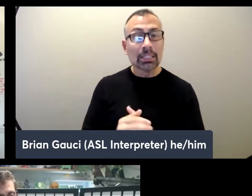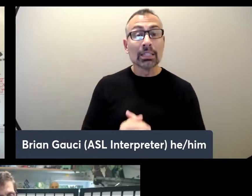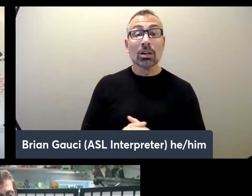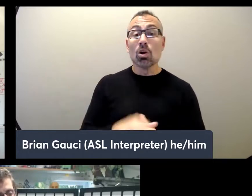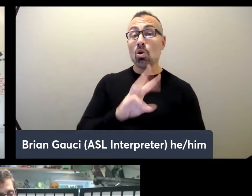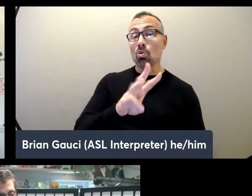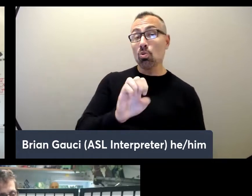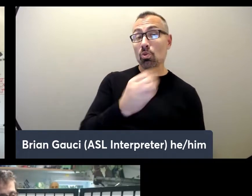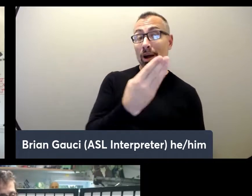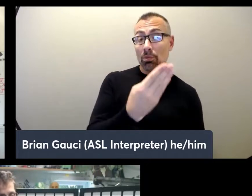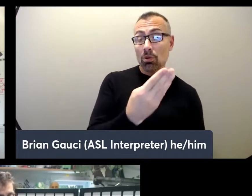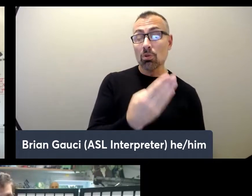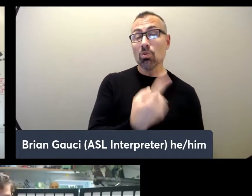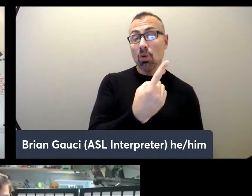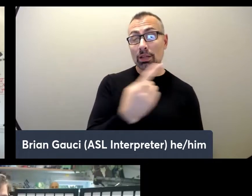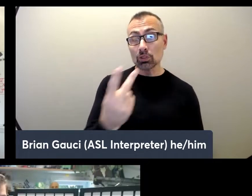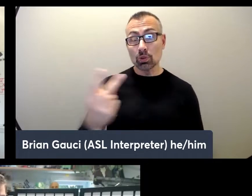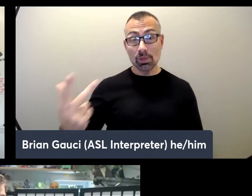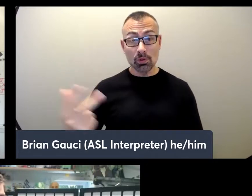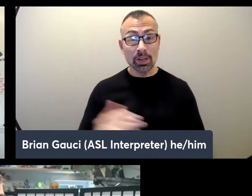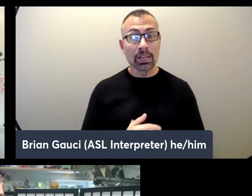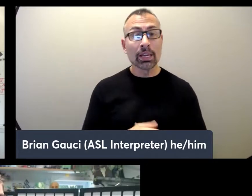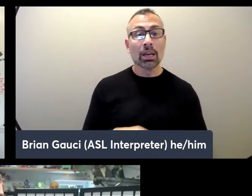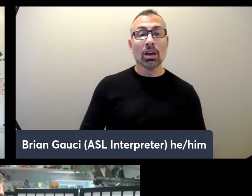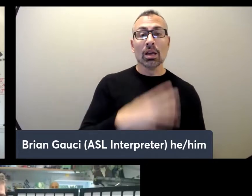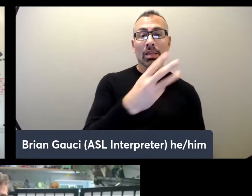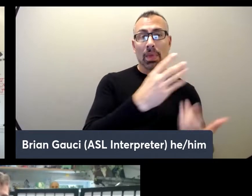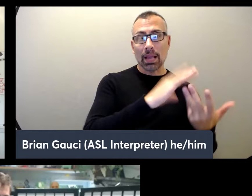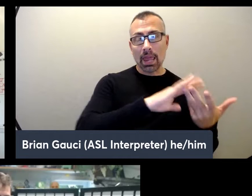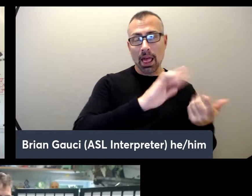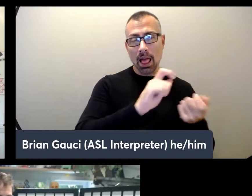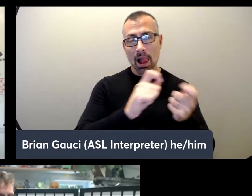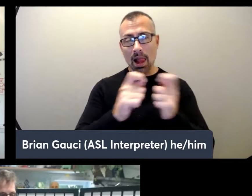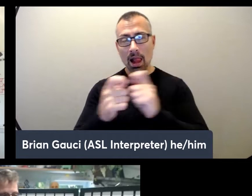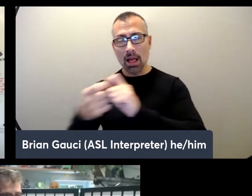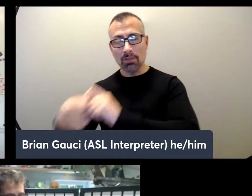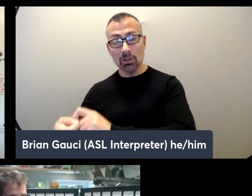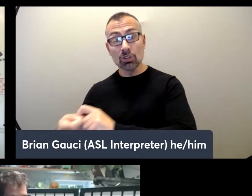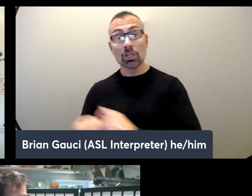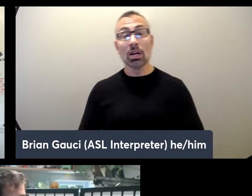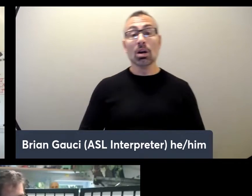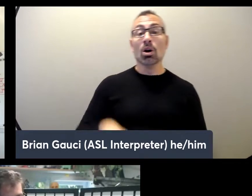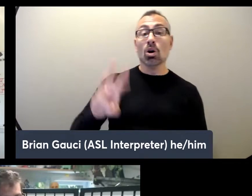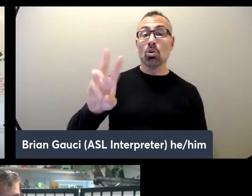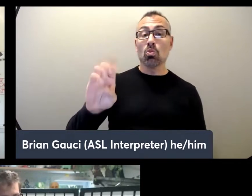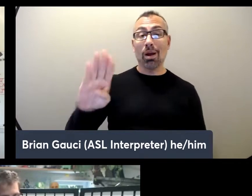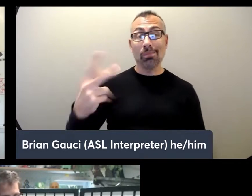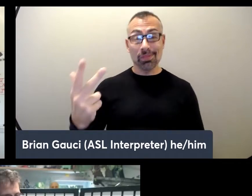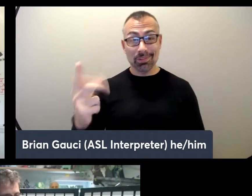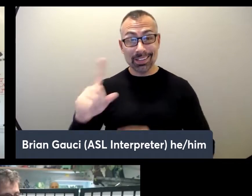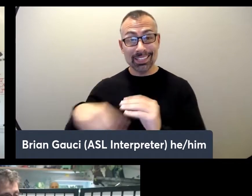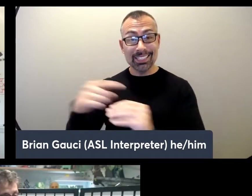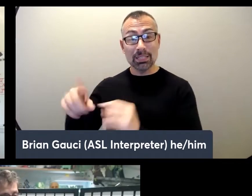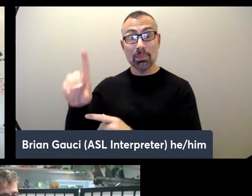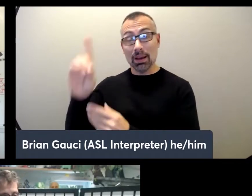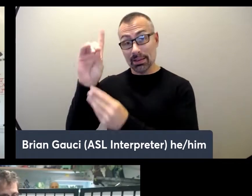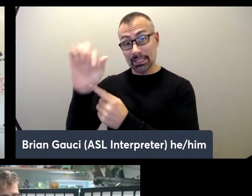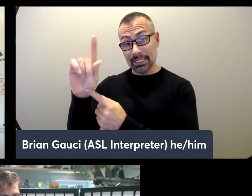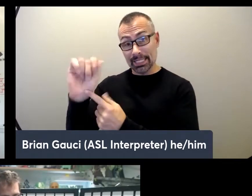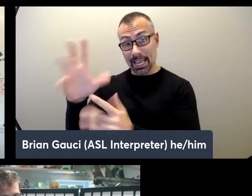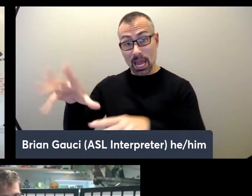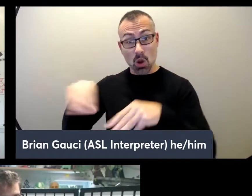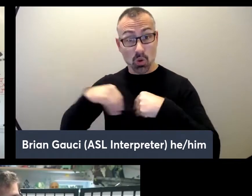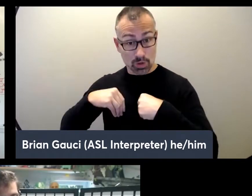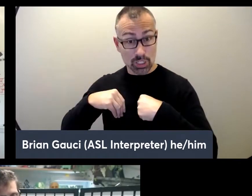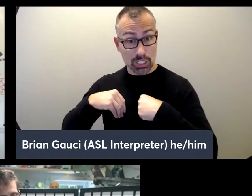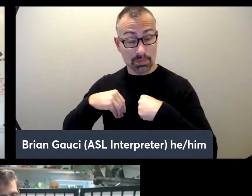of Web 1 into Web 3, right? And Web 3 is all about data and ownership and kind of bringing back to that ownership society where we can own our data.